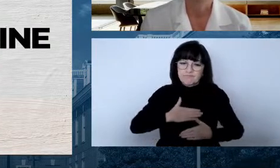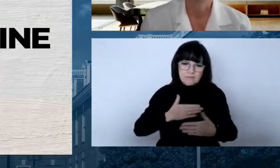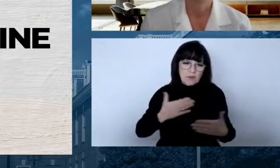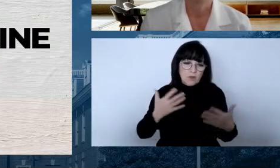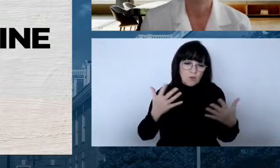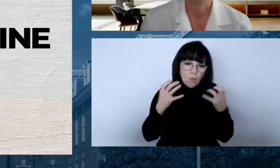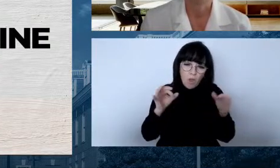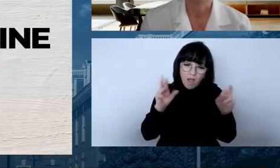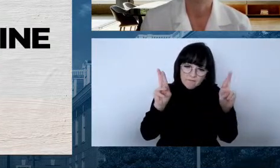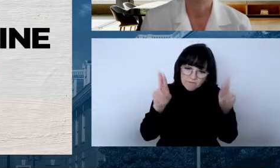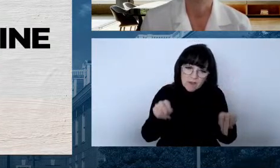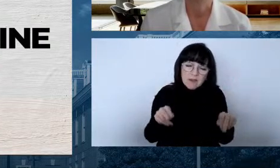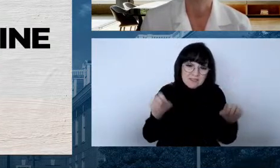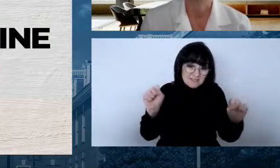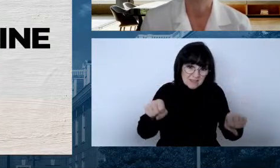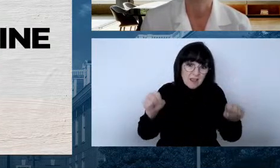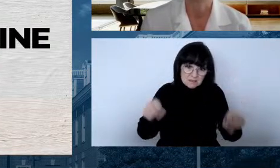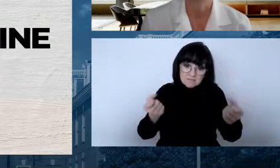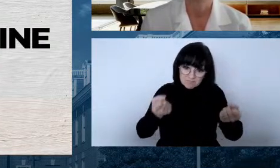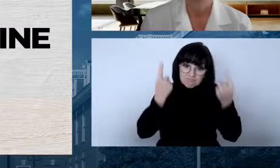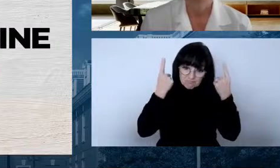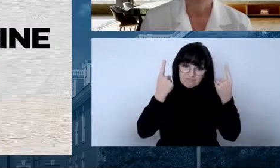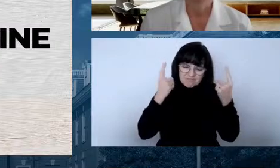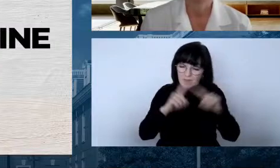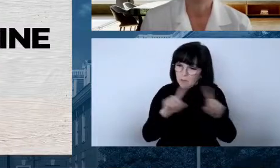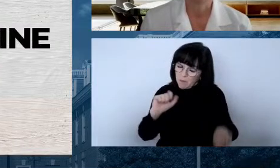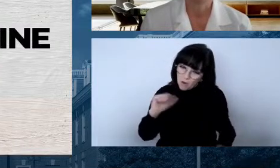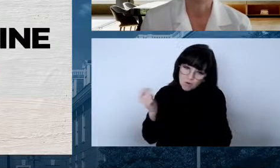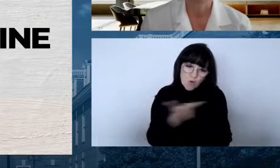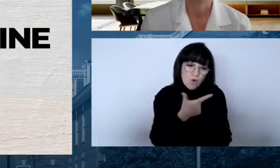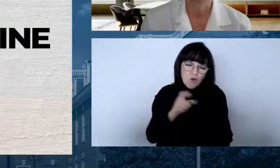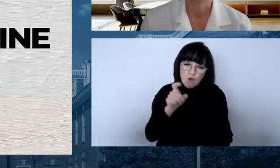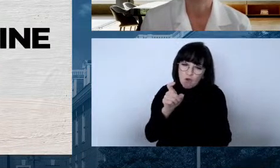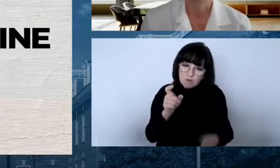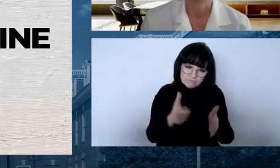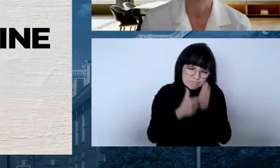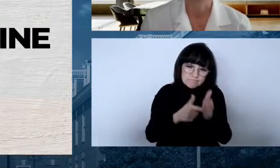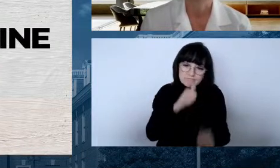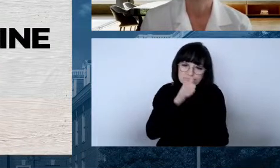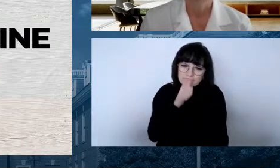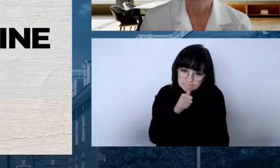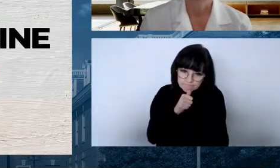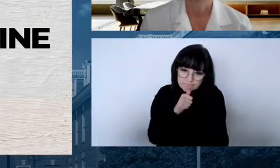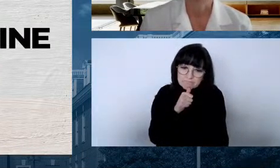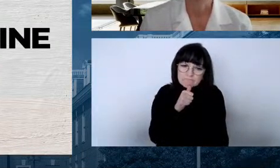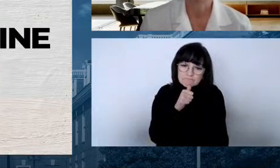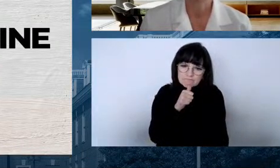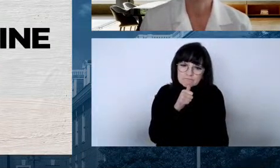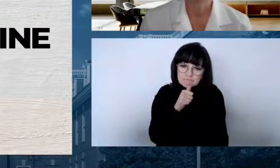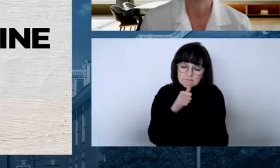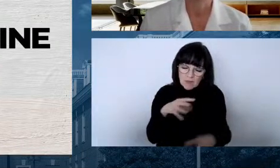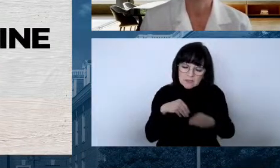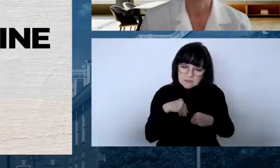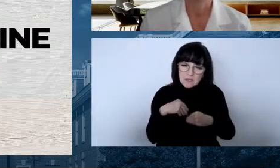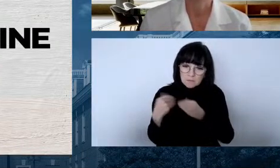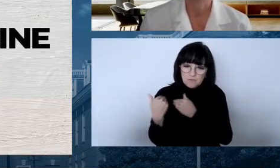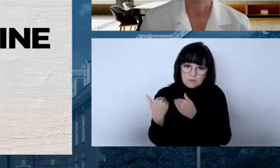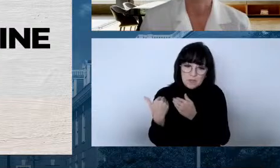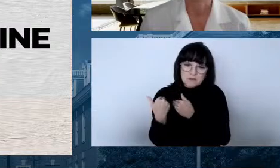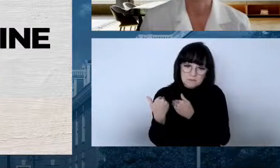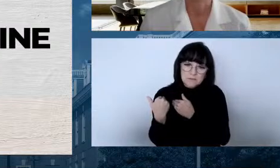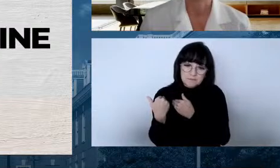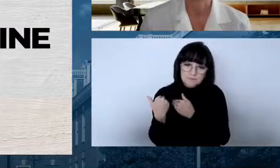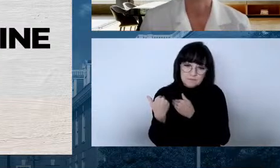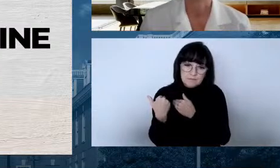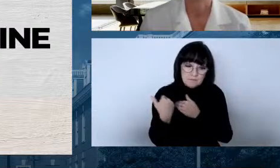we all have to step up and, take personal responsibility and, individually do what we